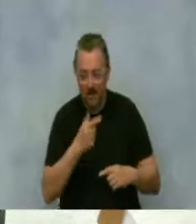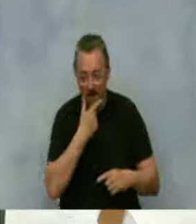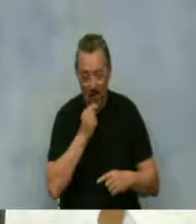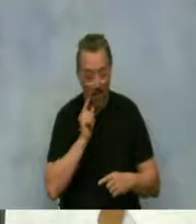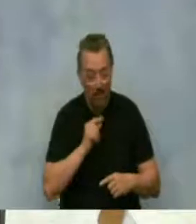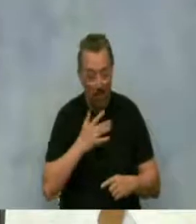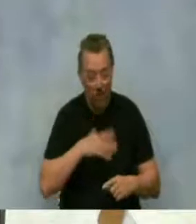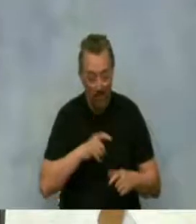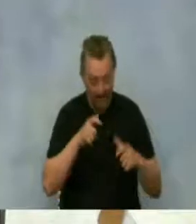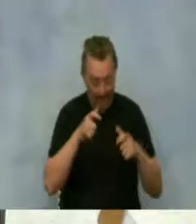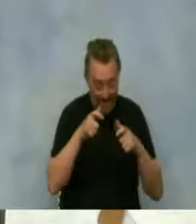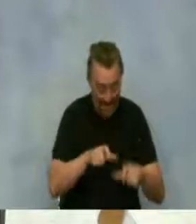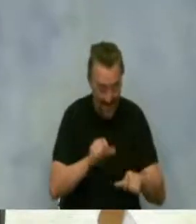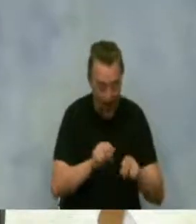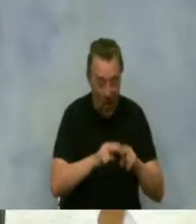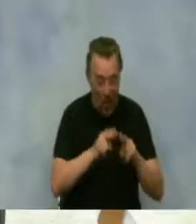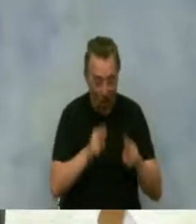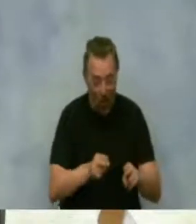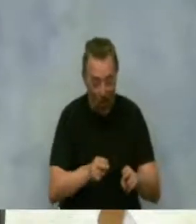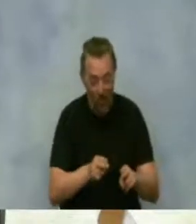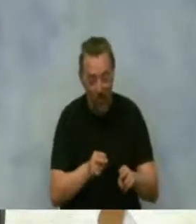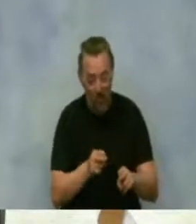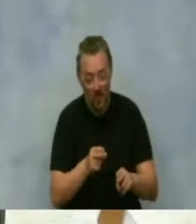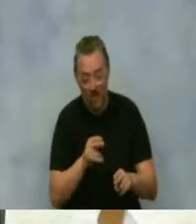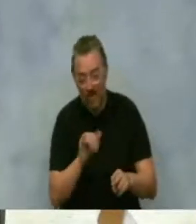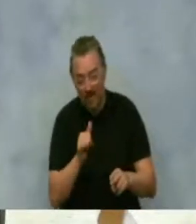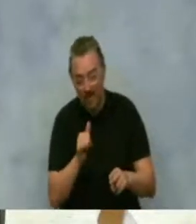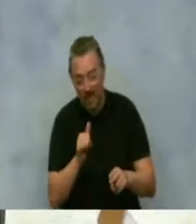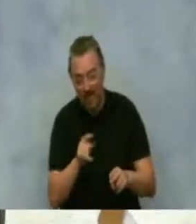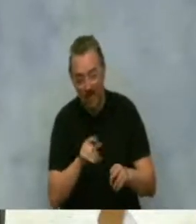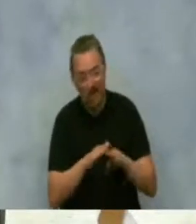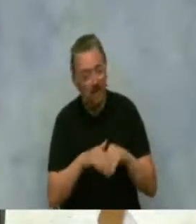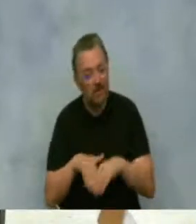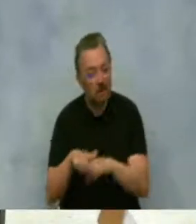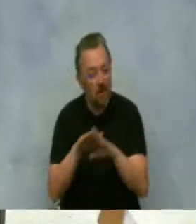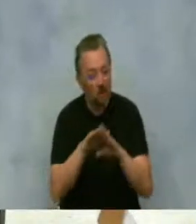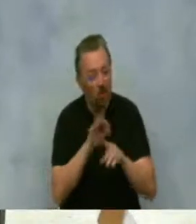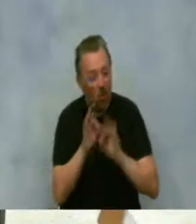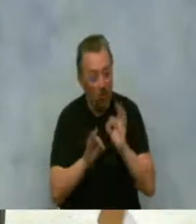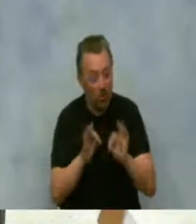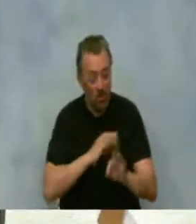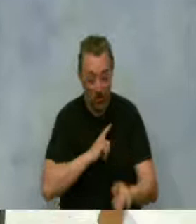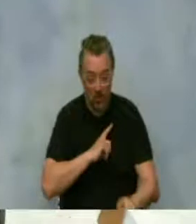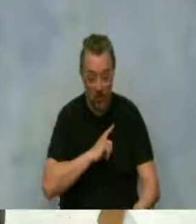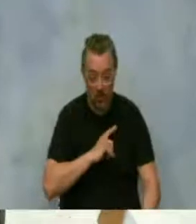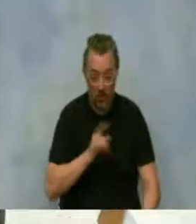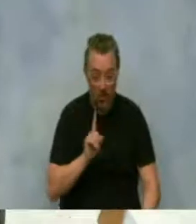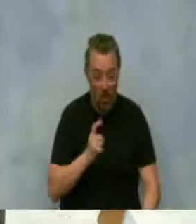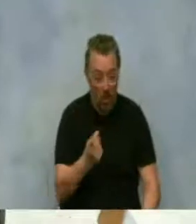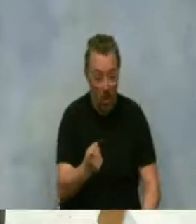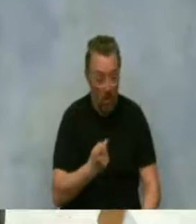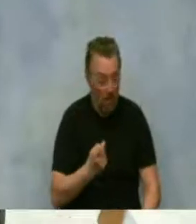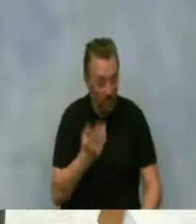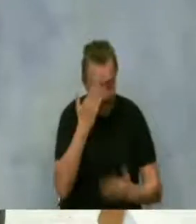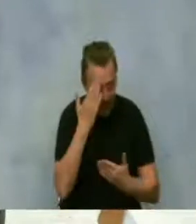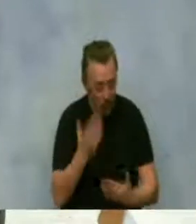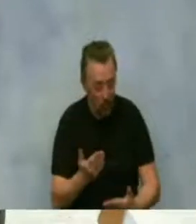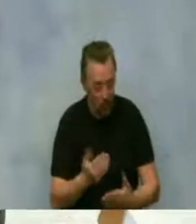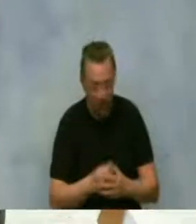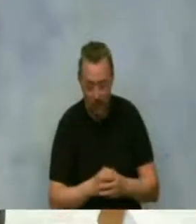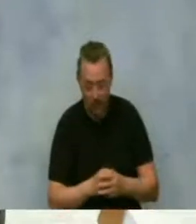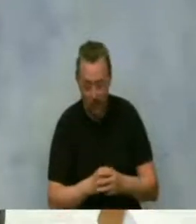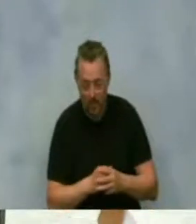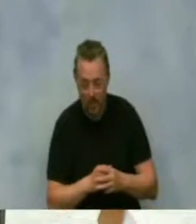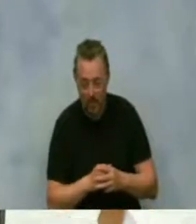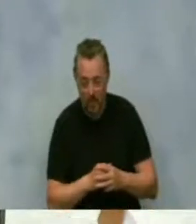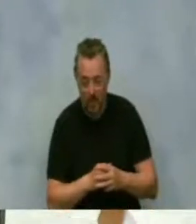who are owner-occupiers, there's maybe a national as well as a local question in terms of the scale of a scheme that was maybe developed for a different time. And locally, I think